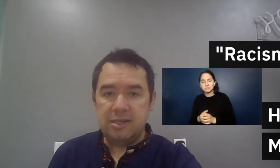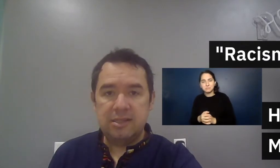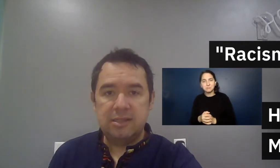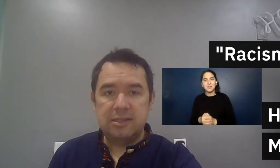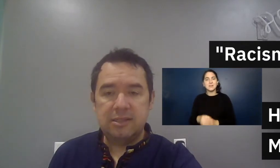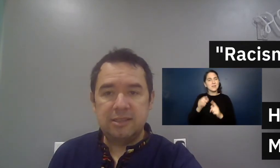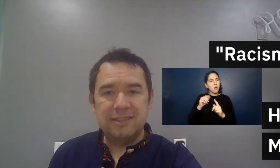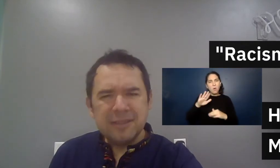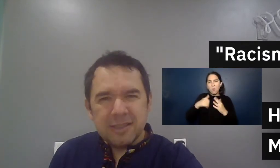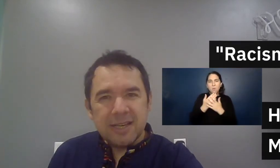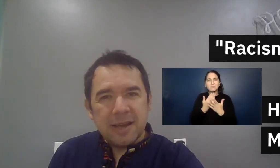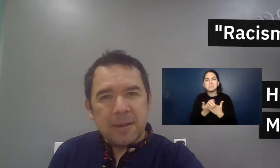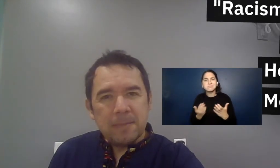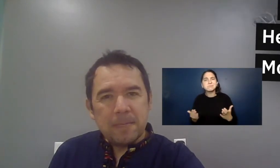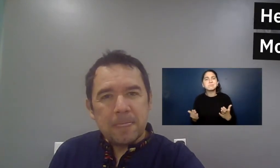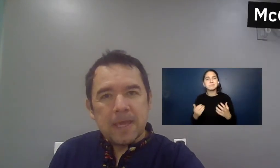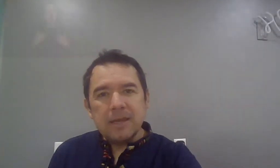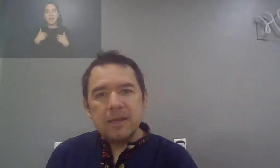are.